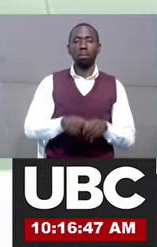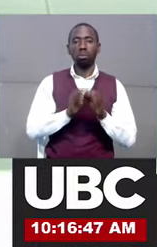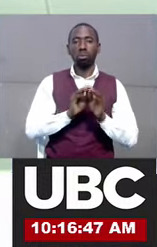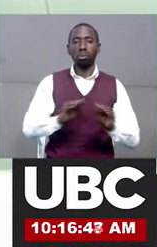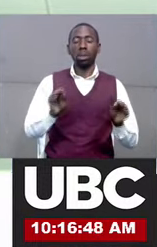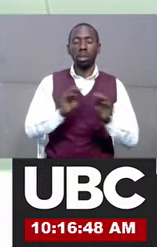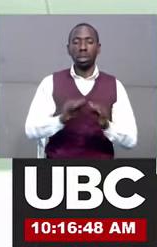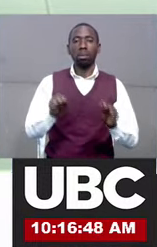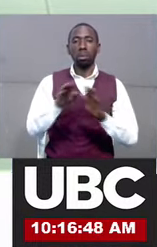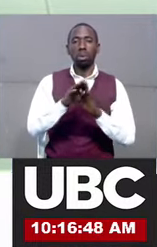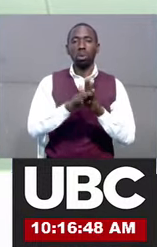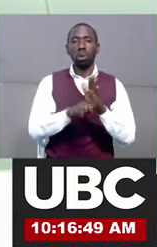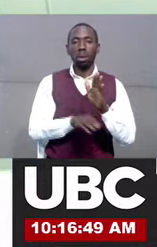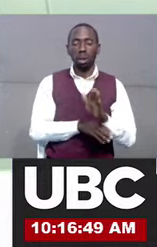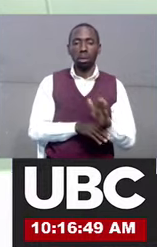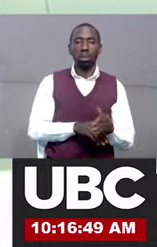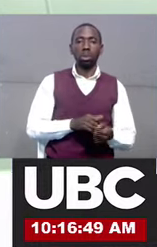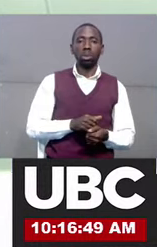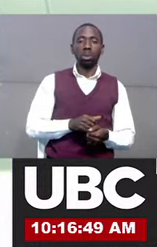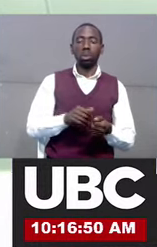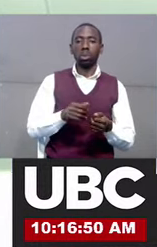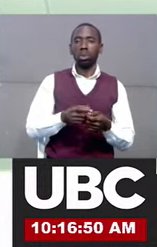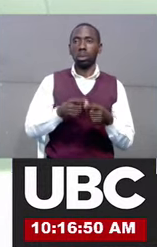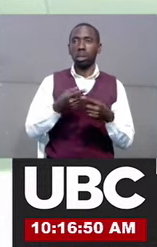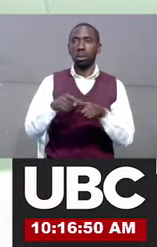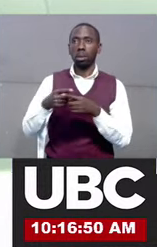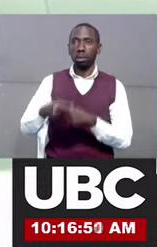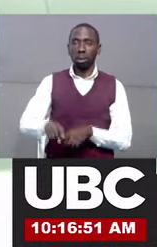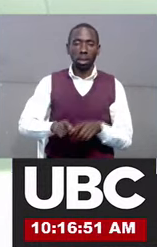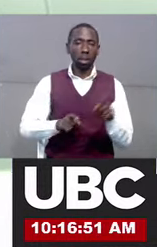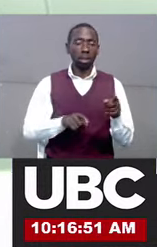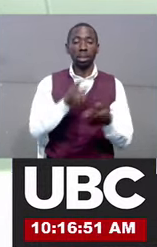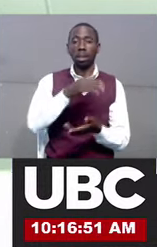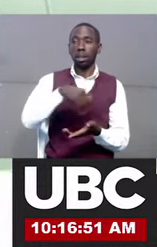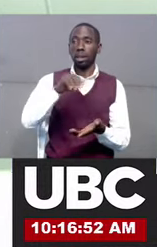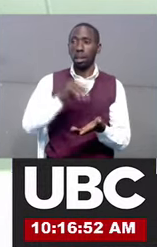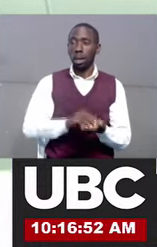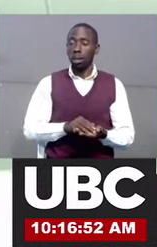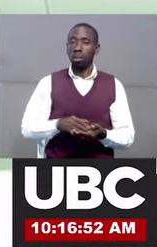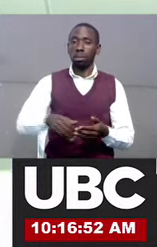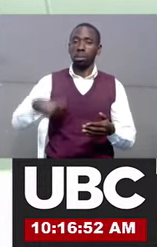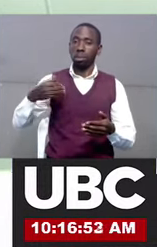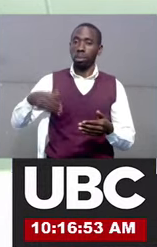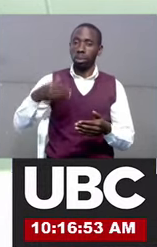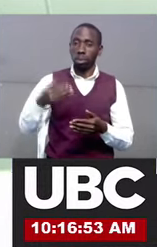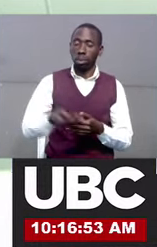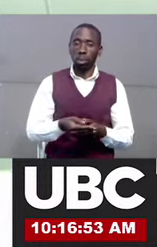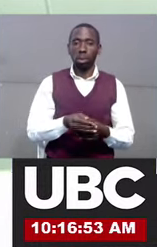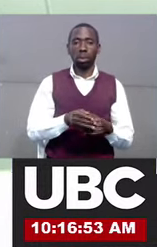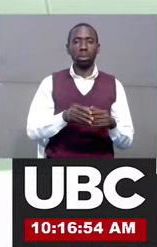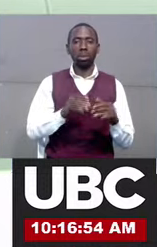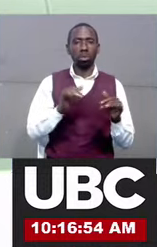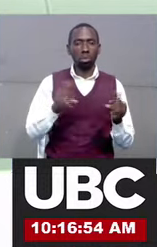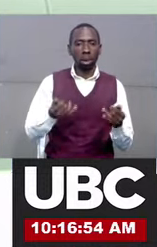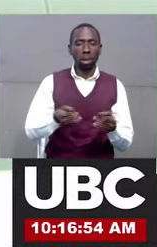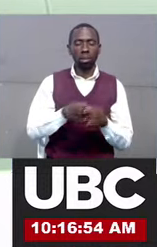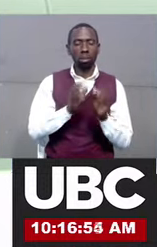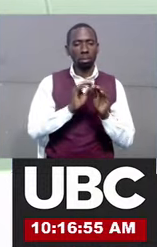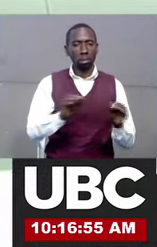CCT centers. You keep on retraining and updating some of these teachers of the